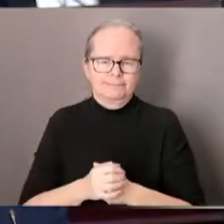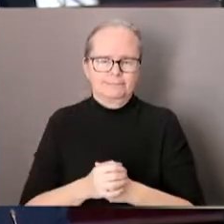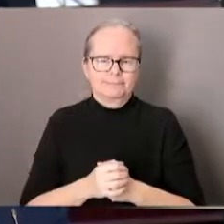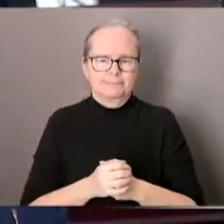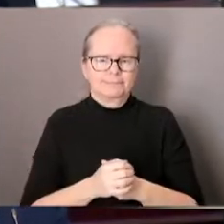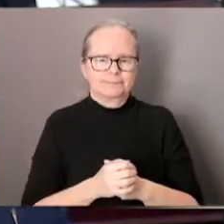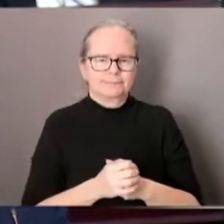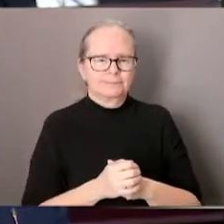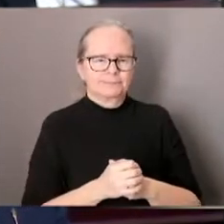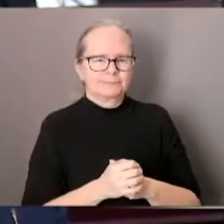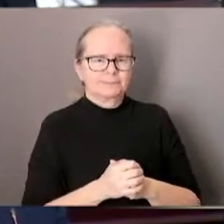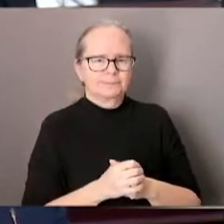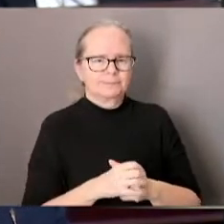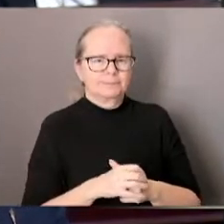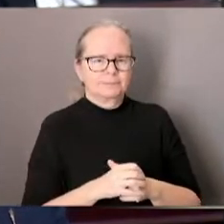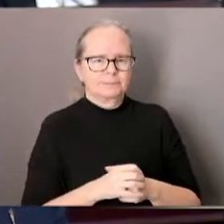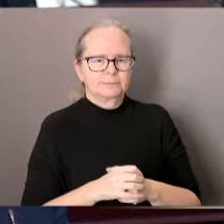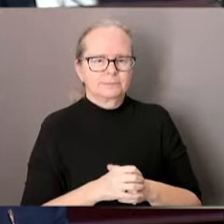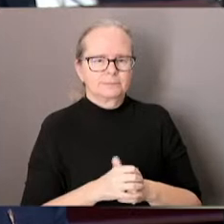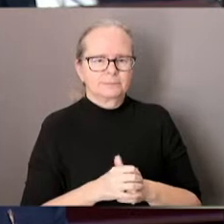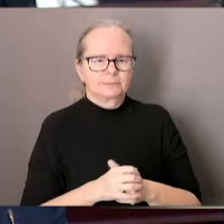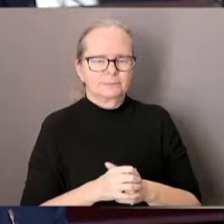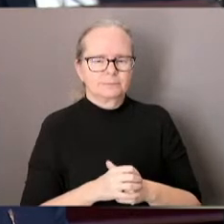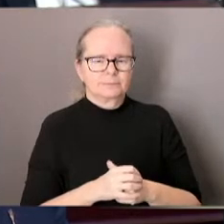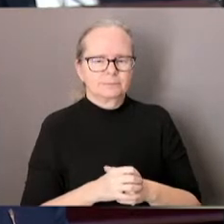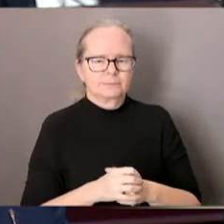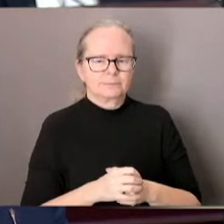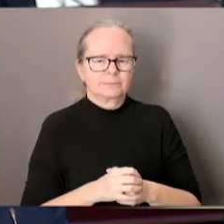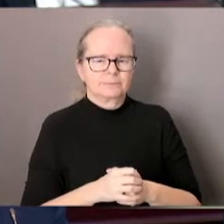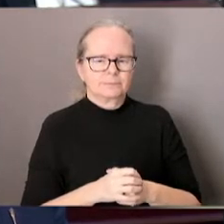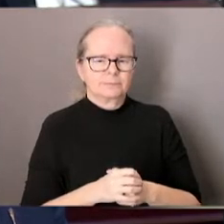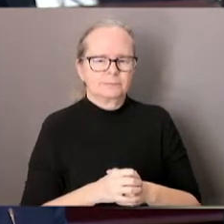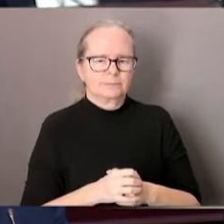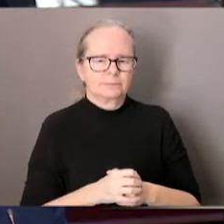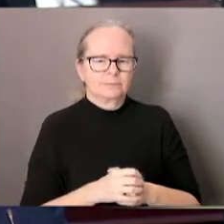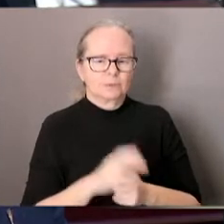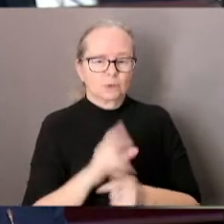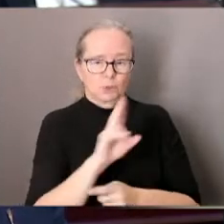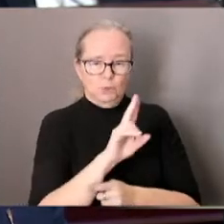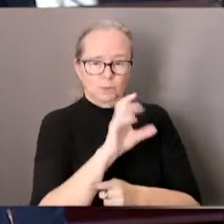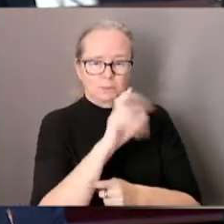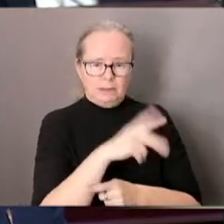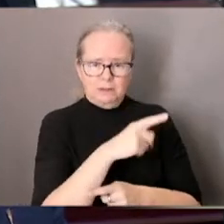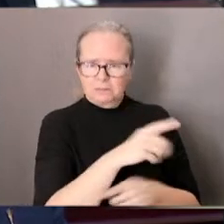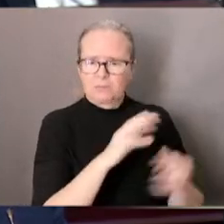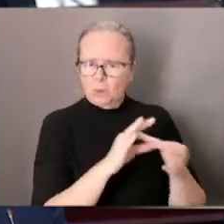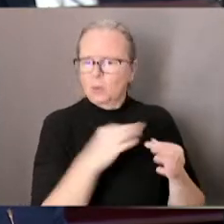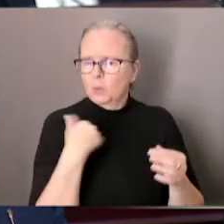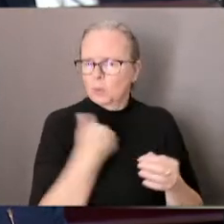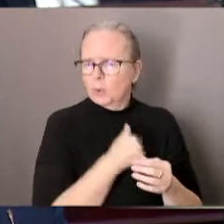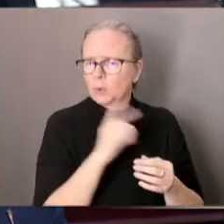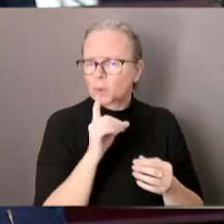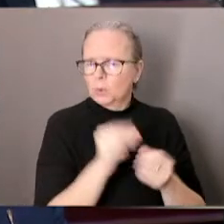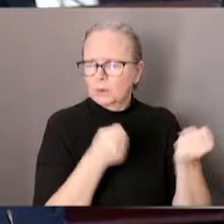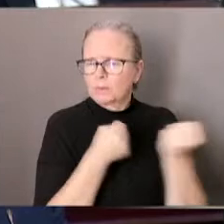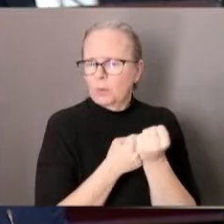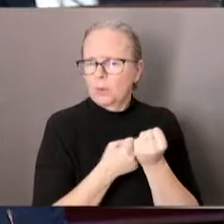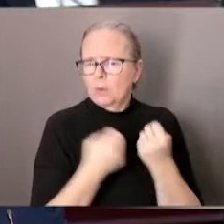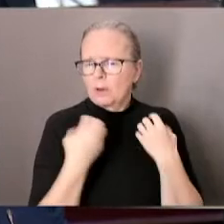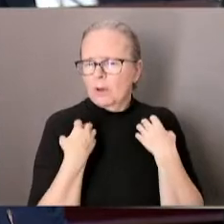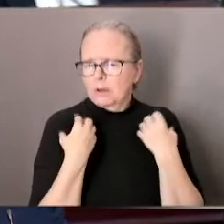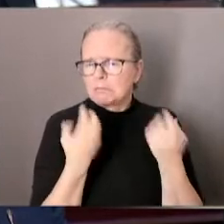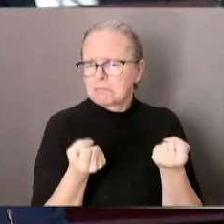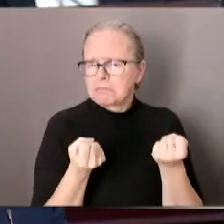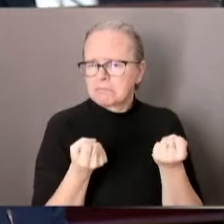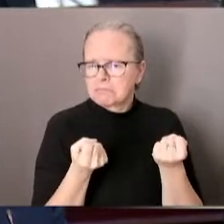given that despite the claims of the use of key that they are supporting recovery they continue to put up barriers to people struggling with addictions given that this